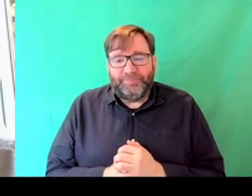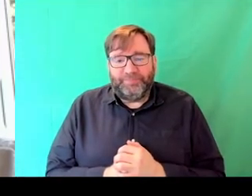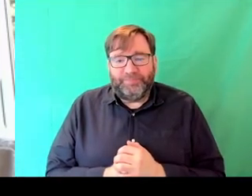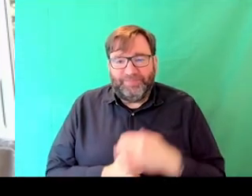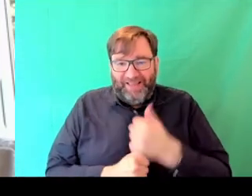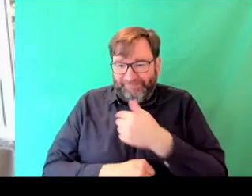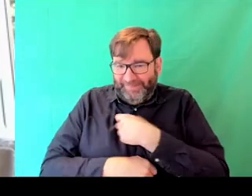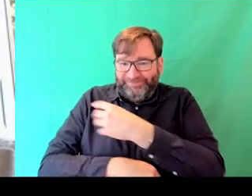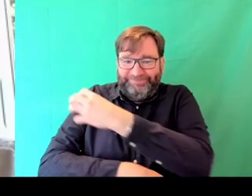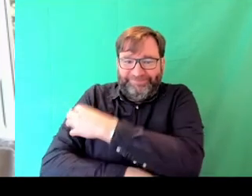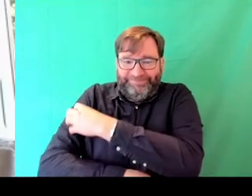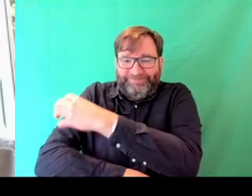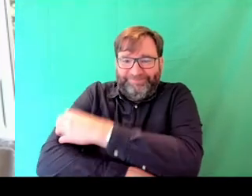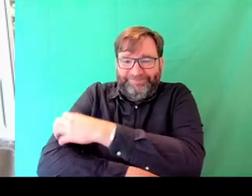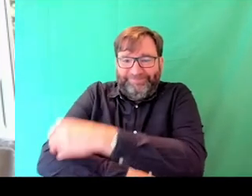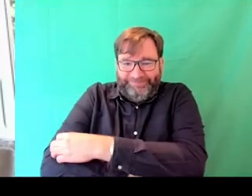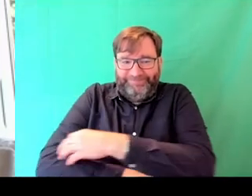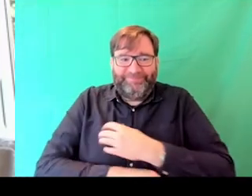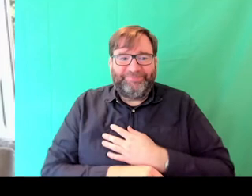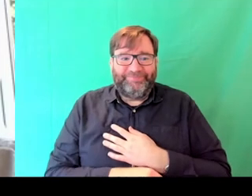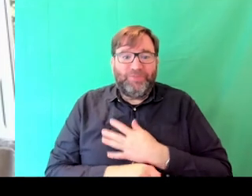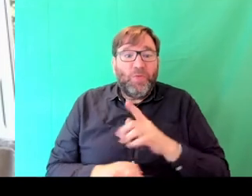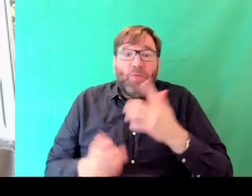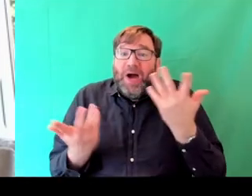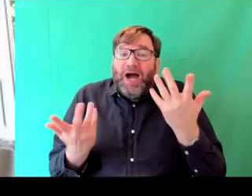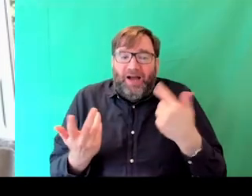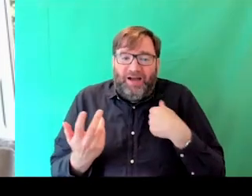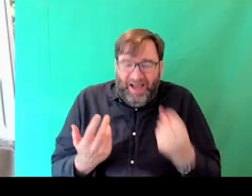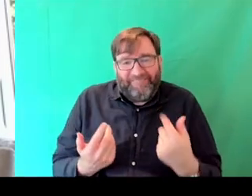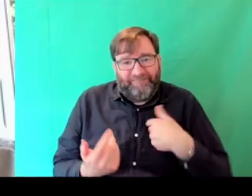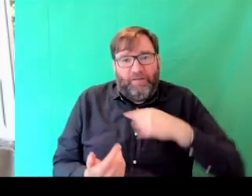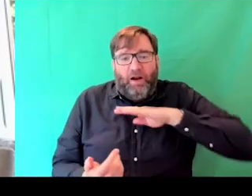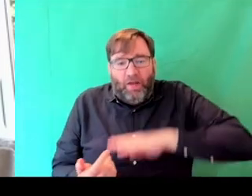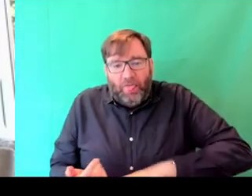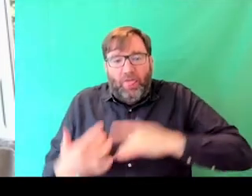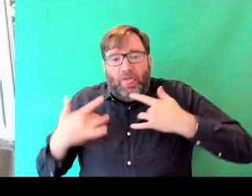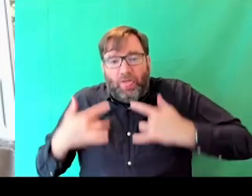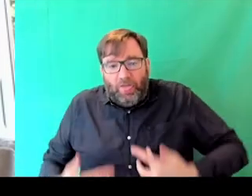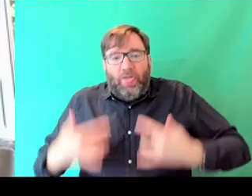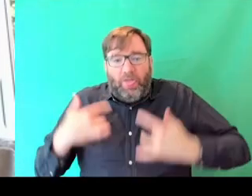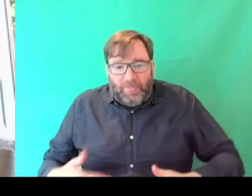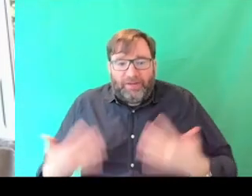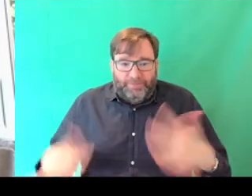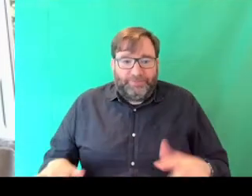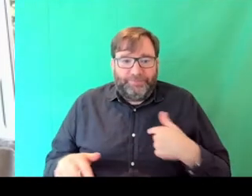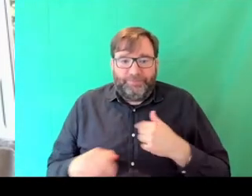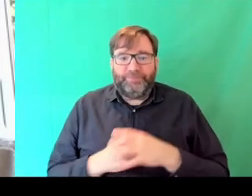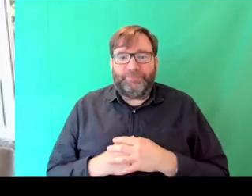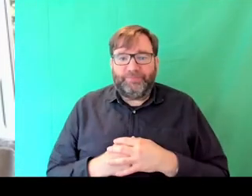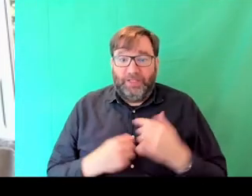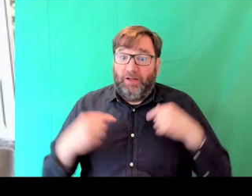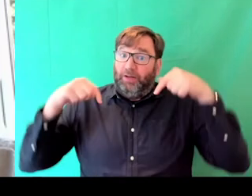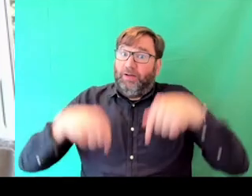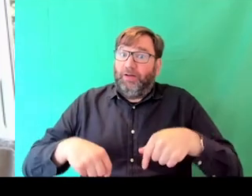mental health is part of the disability community. You know, people don't understand that having dyslexia or having depression or anxiety, that's part